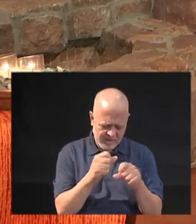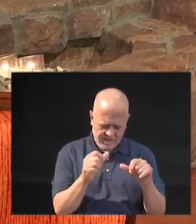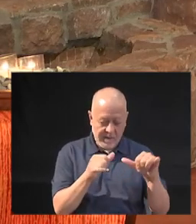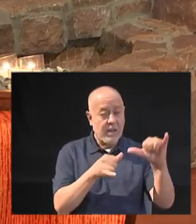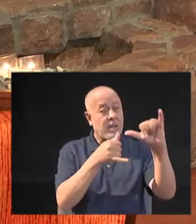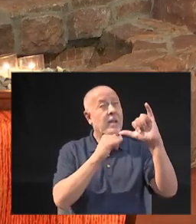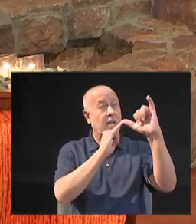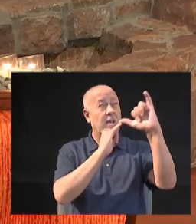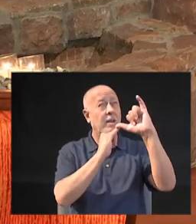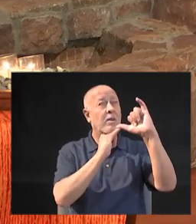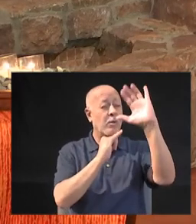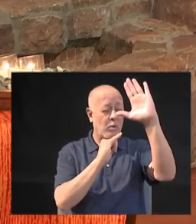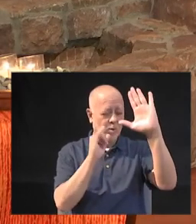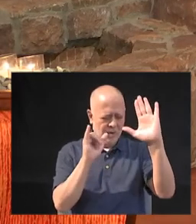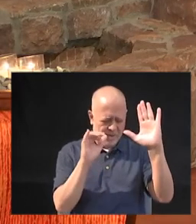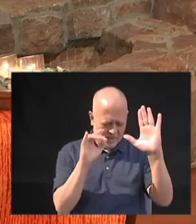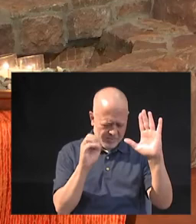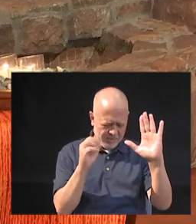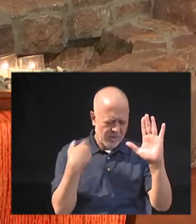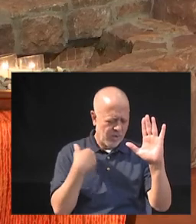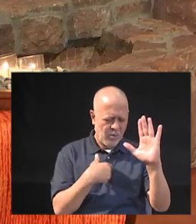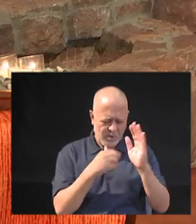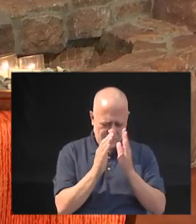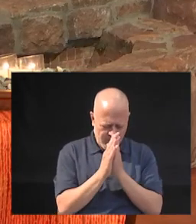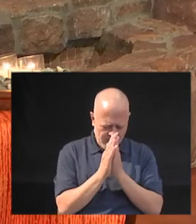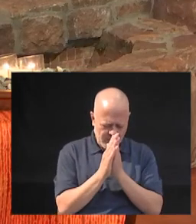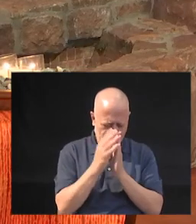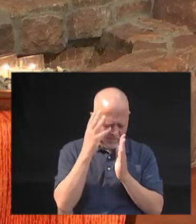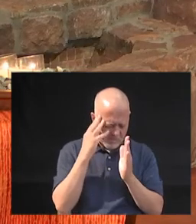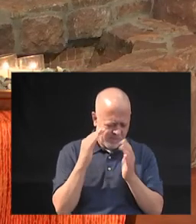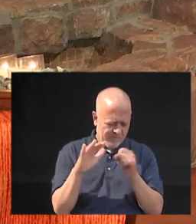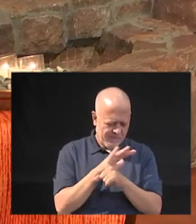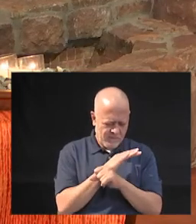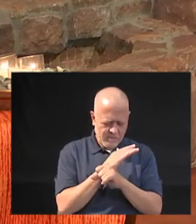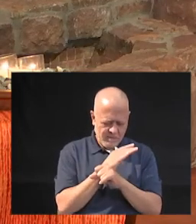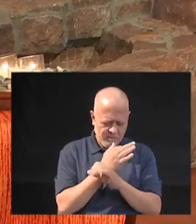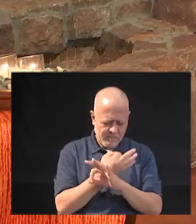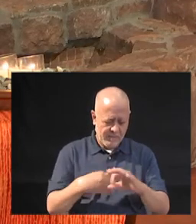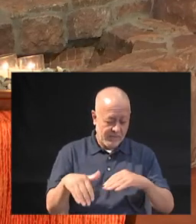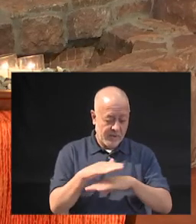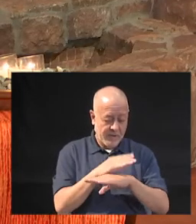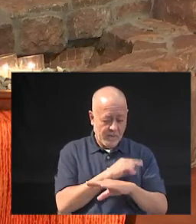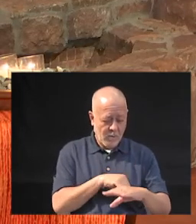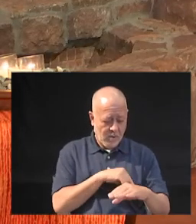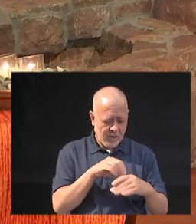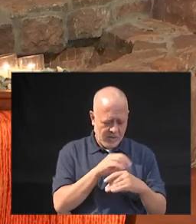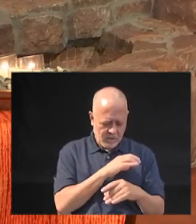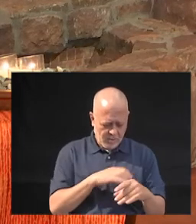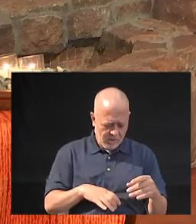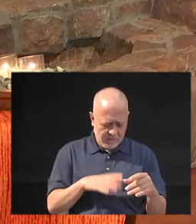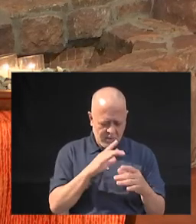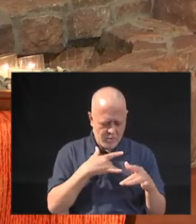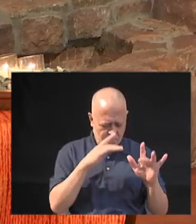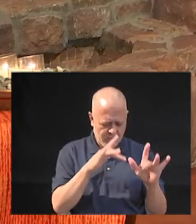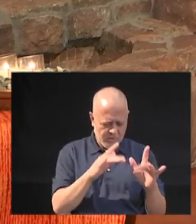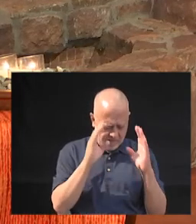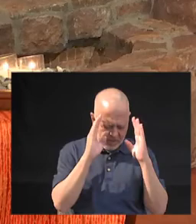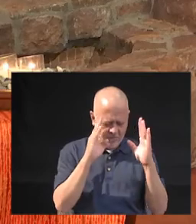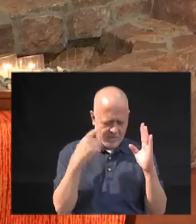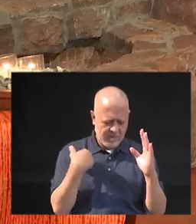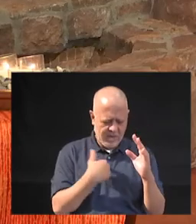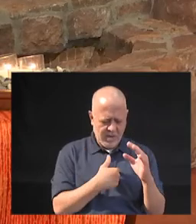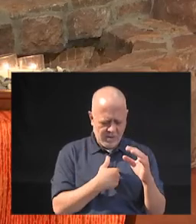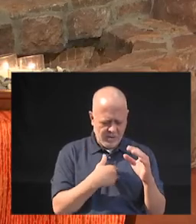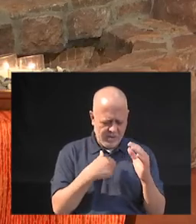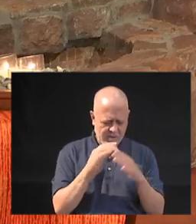God and that we may find true freedom and equality in Christ. In your mercy, hear us as we share the prayer